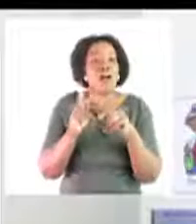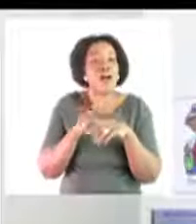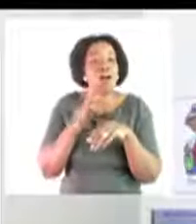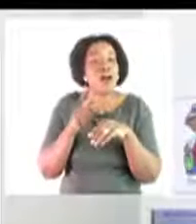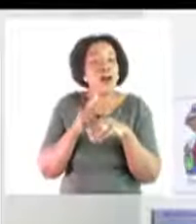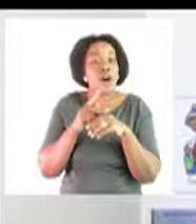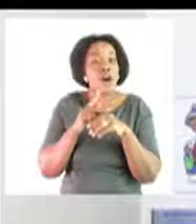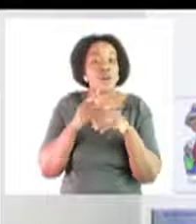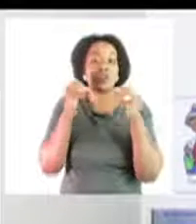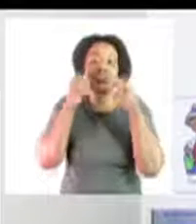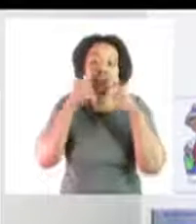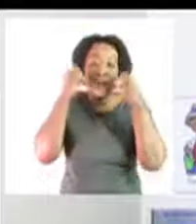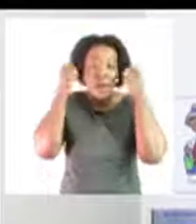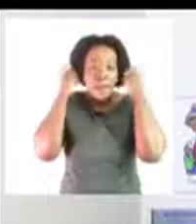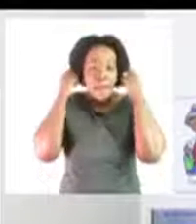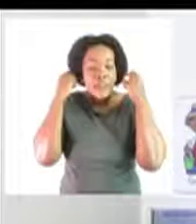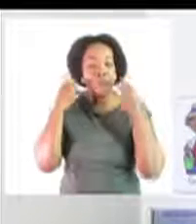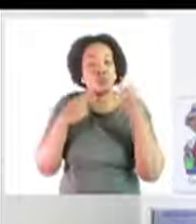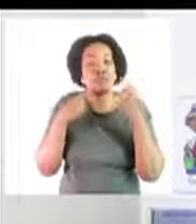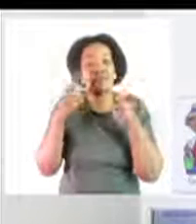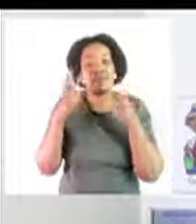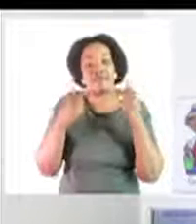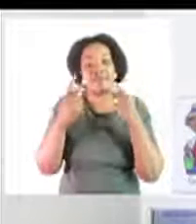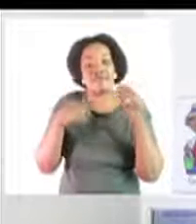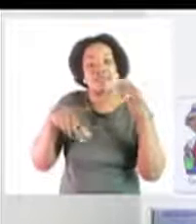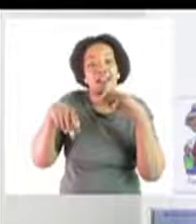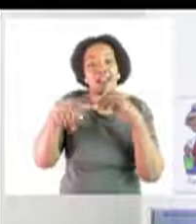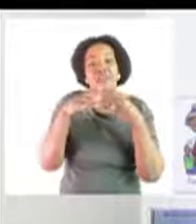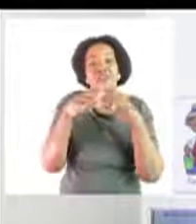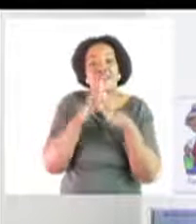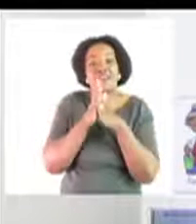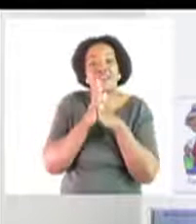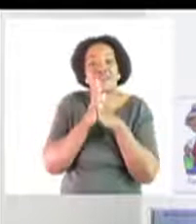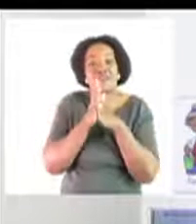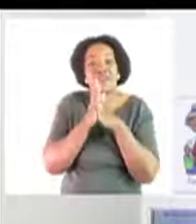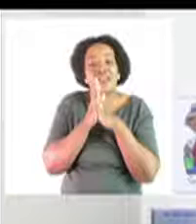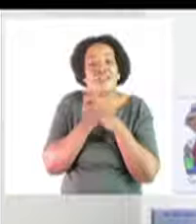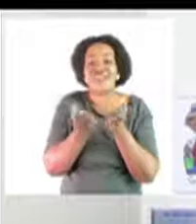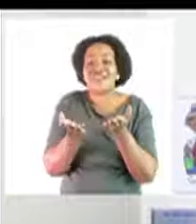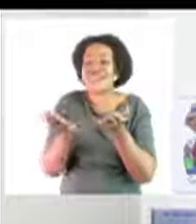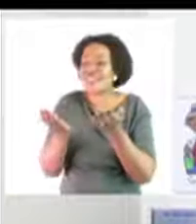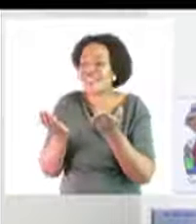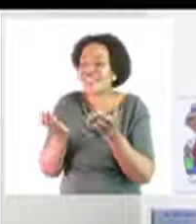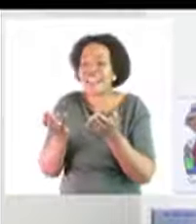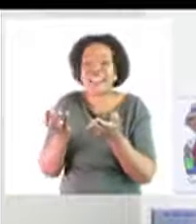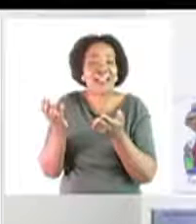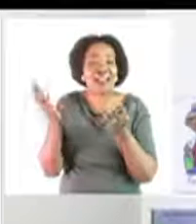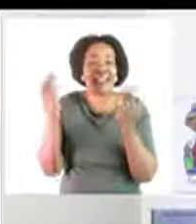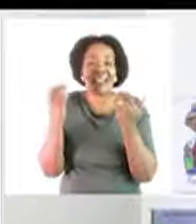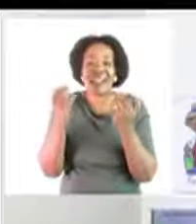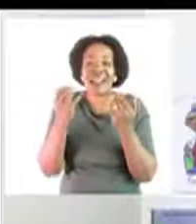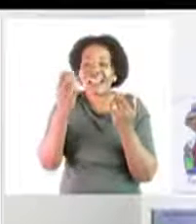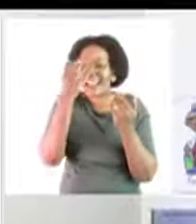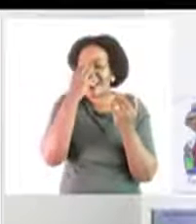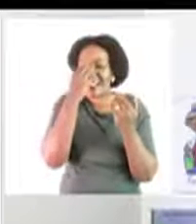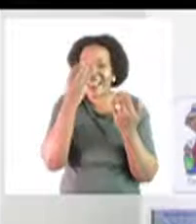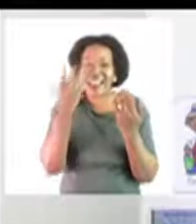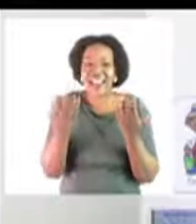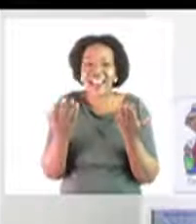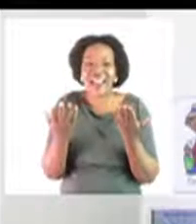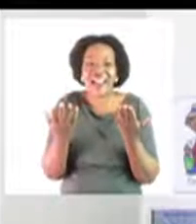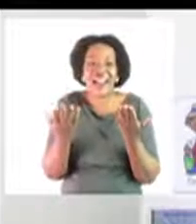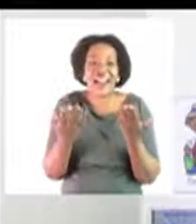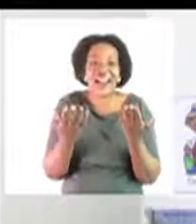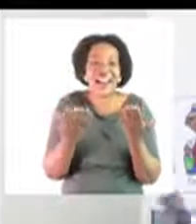the house. Put on your mask at all times. Let us welcome our friend, and we say goodbye until